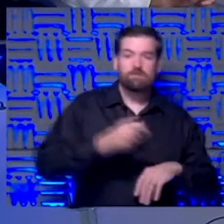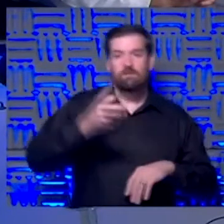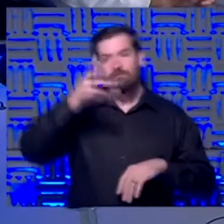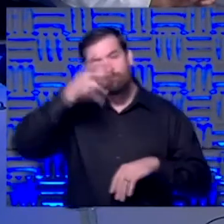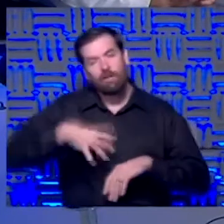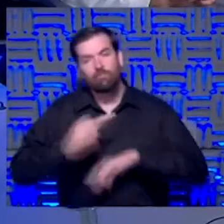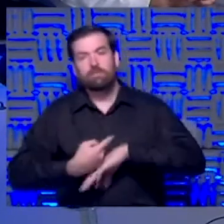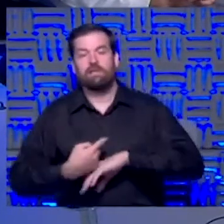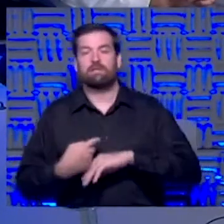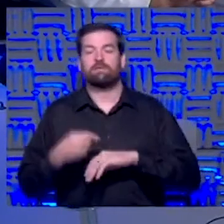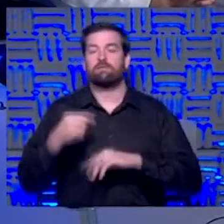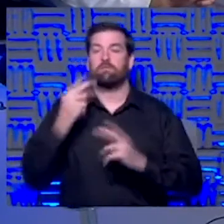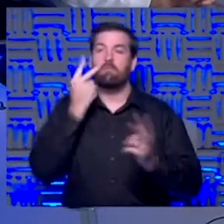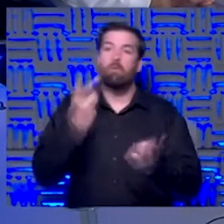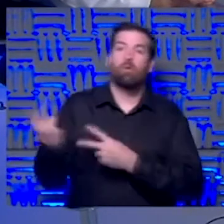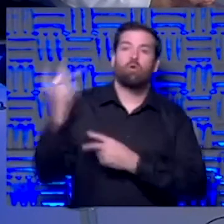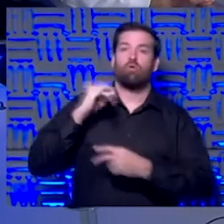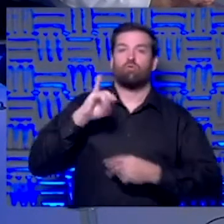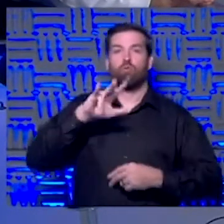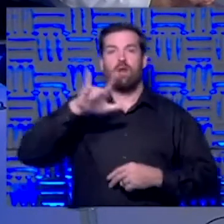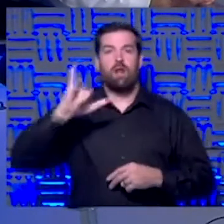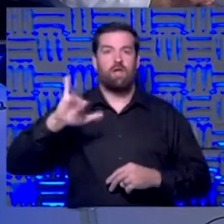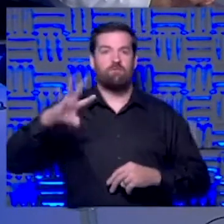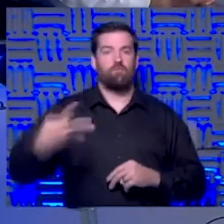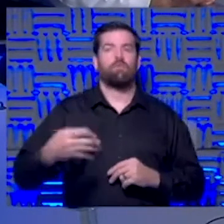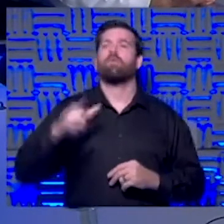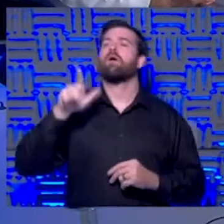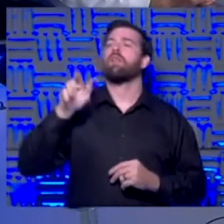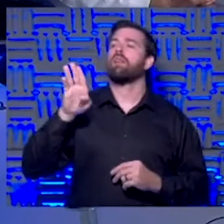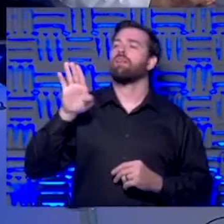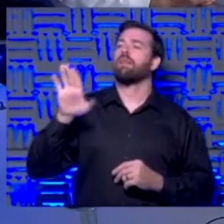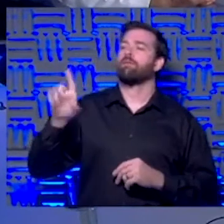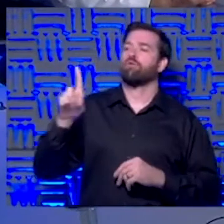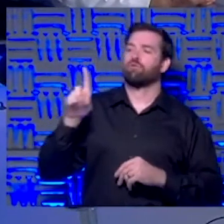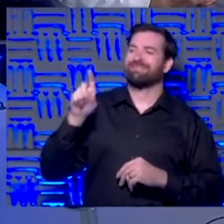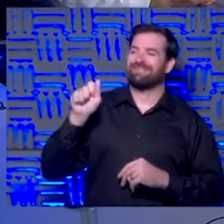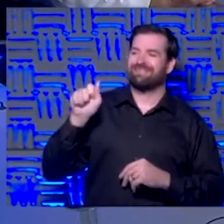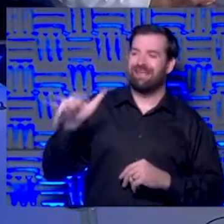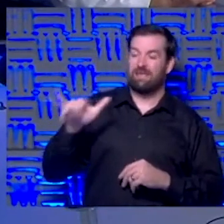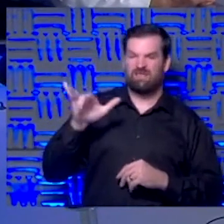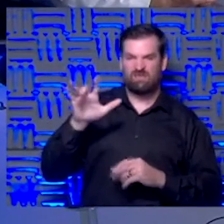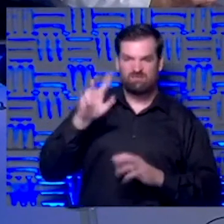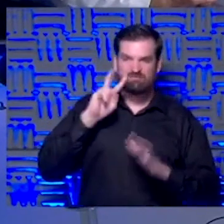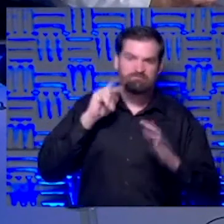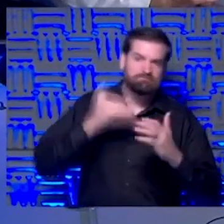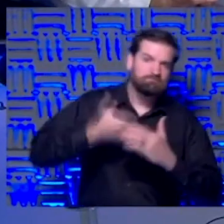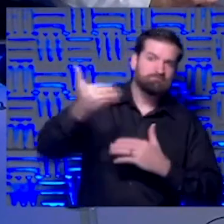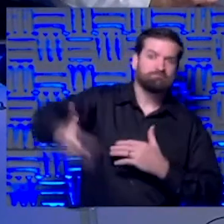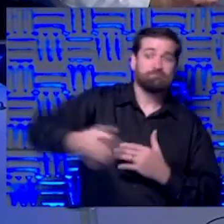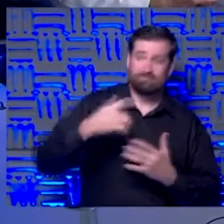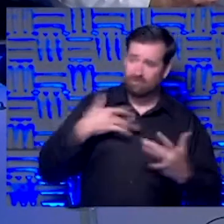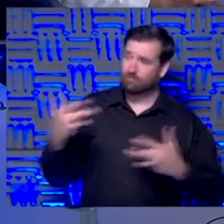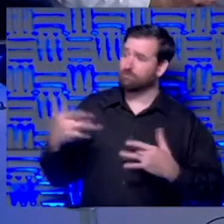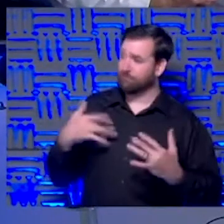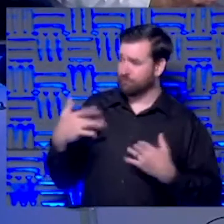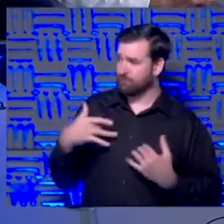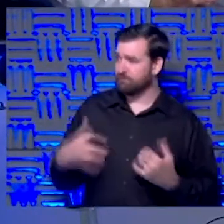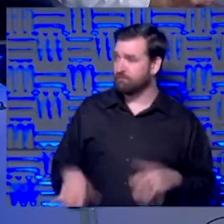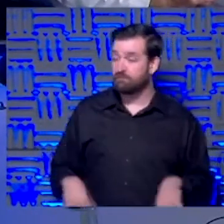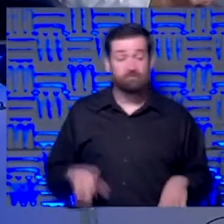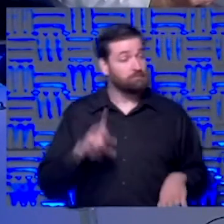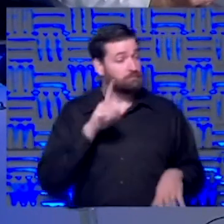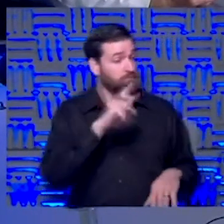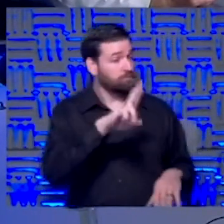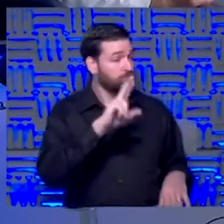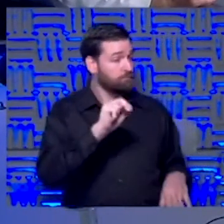Memorial Weekend, July 4th. What are you expecting after Labor Day? And they're concerned about that going into the fall. Dr. Norman,